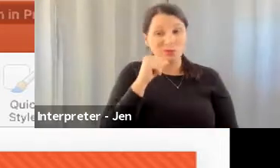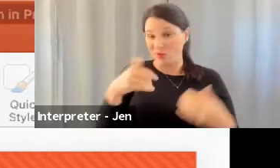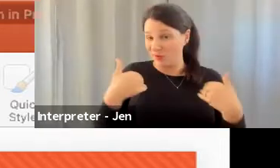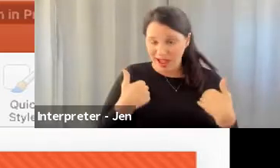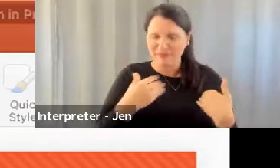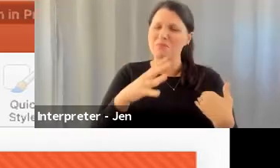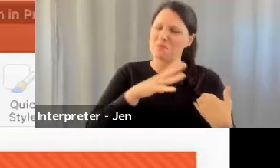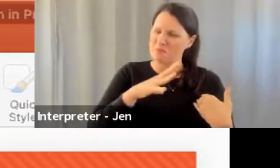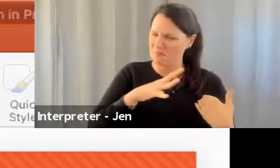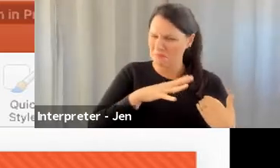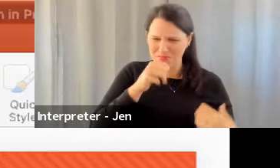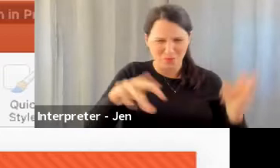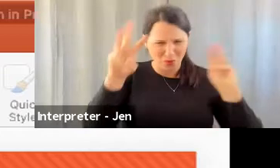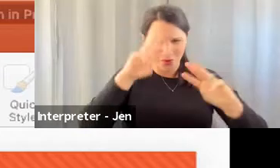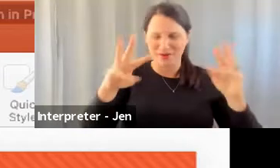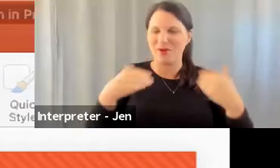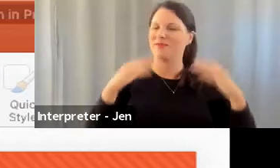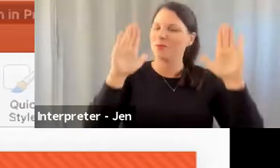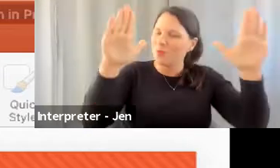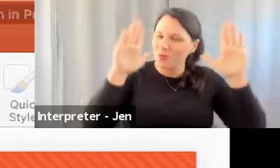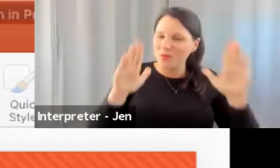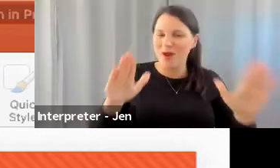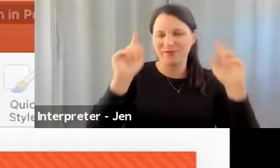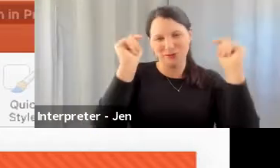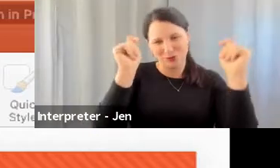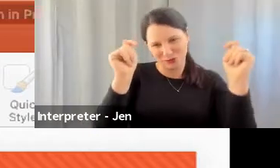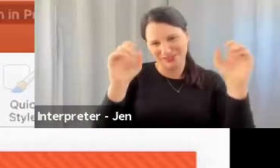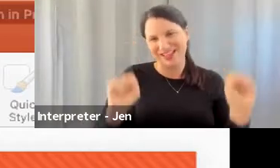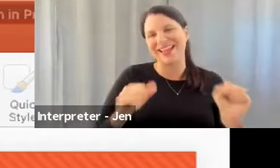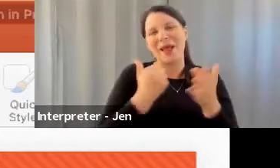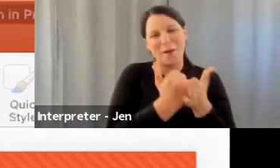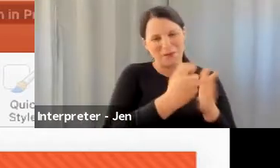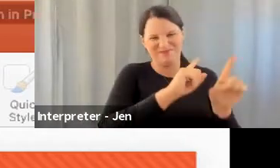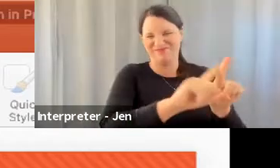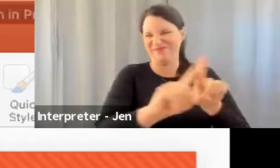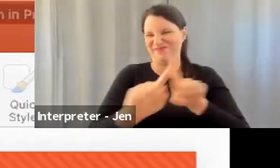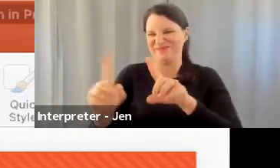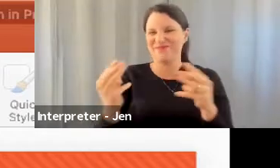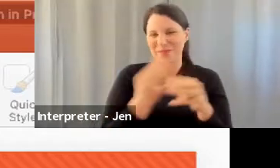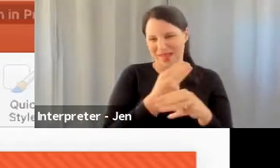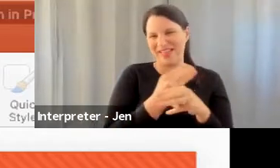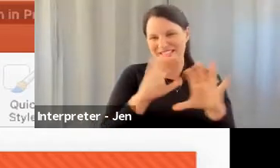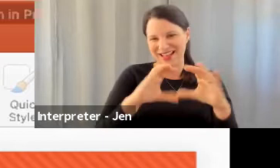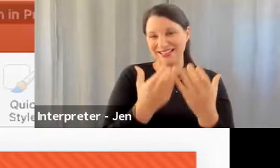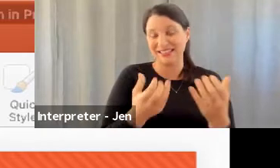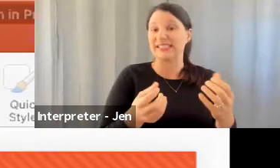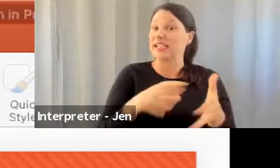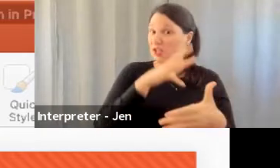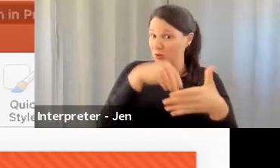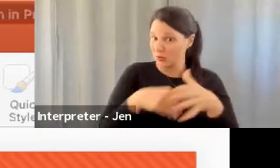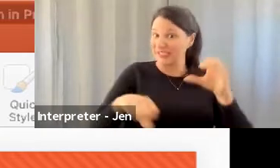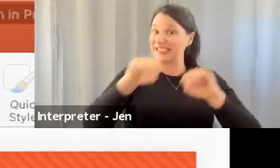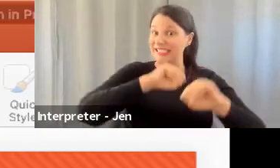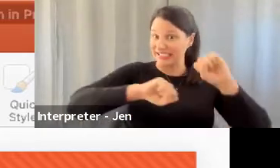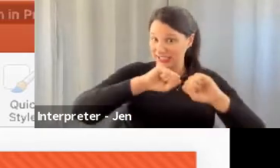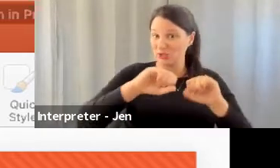phenomenal tutors that can help with any math course that you have, including statistics. I know that's a popular one. So if you don't have that